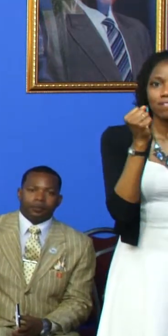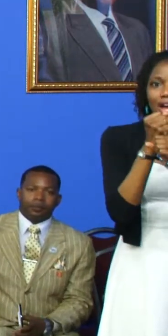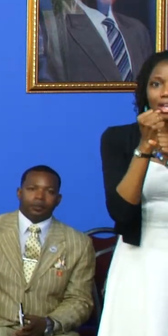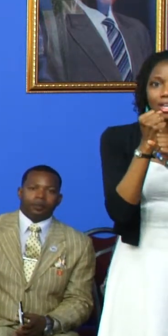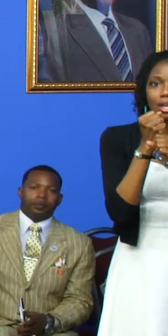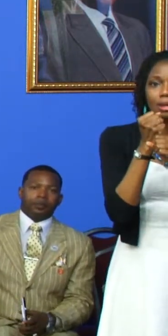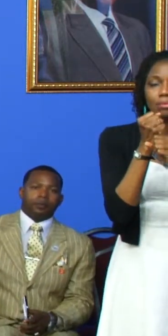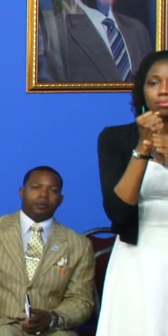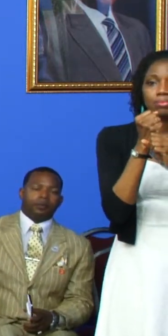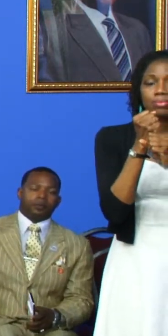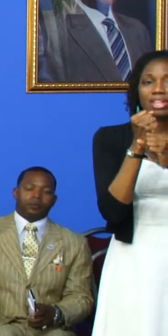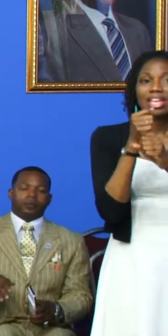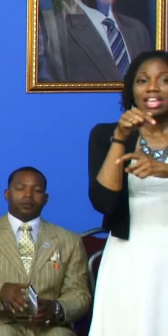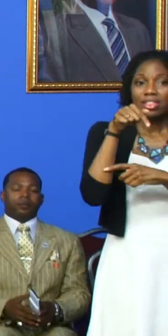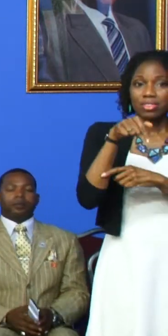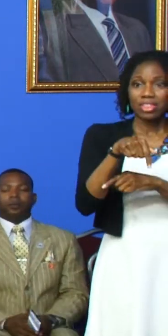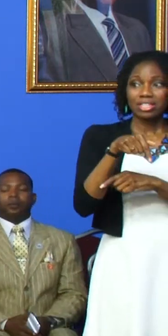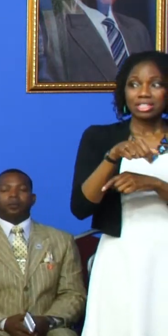This is a fight